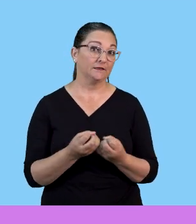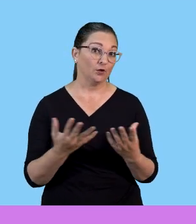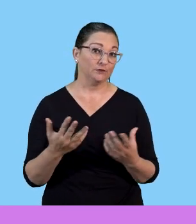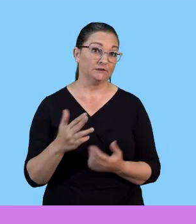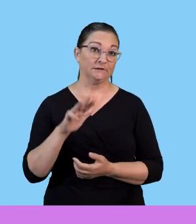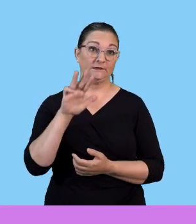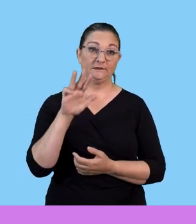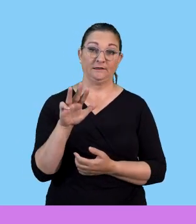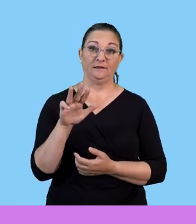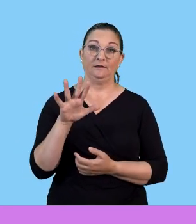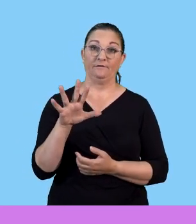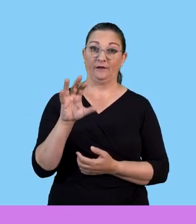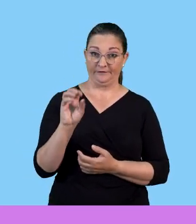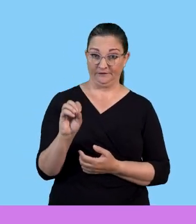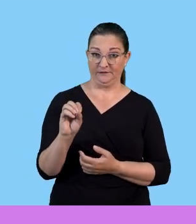for